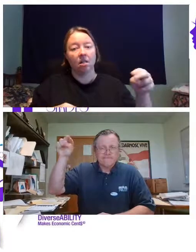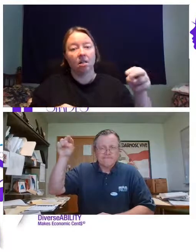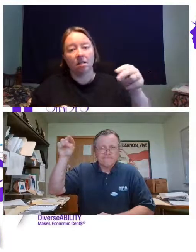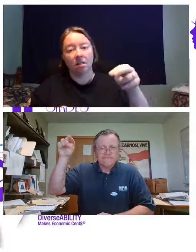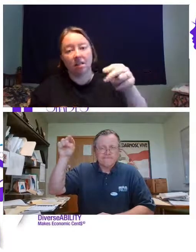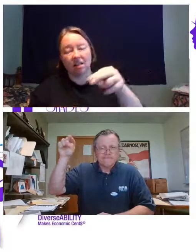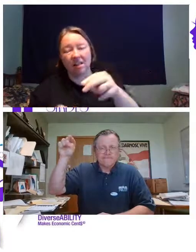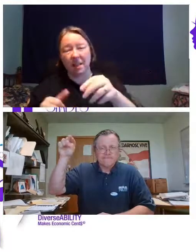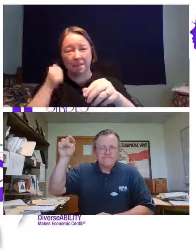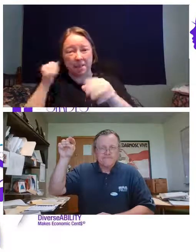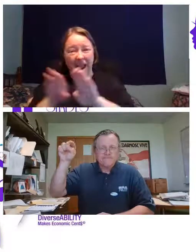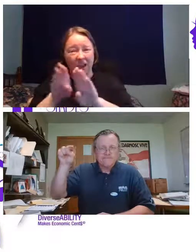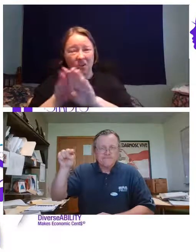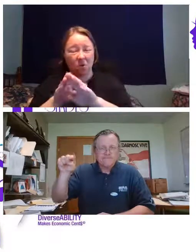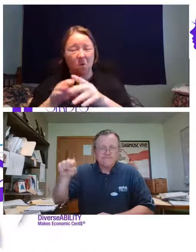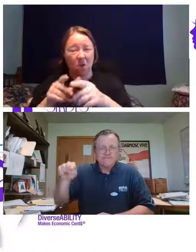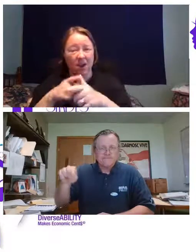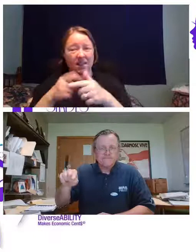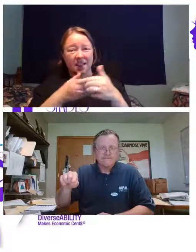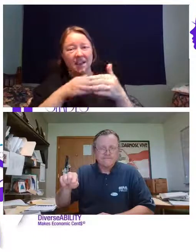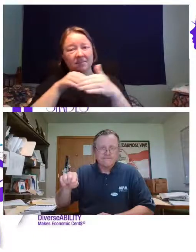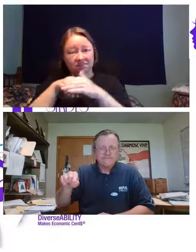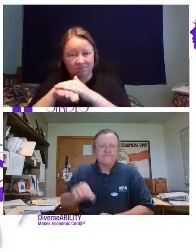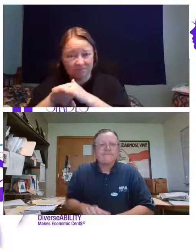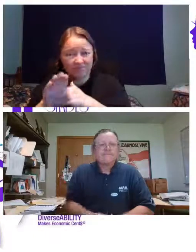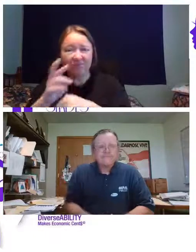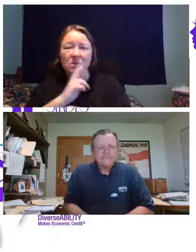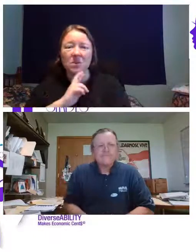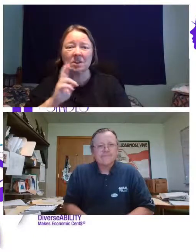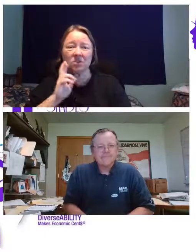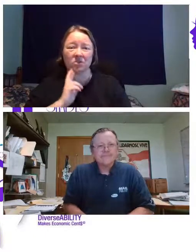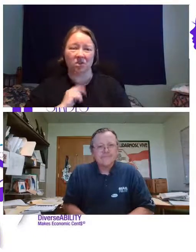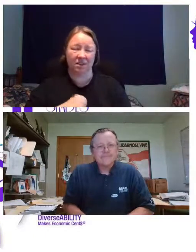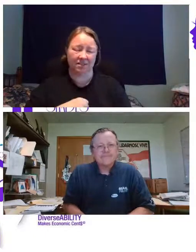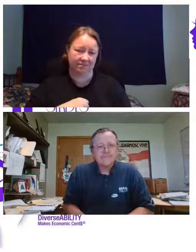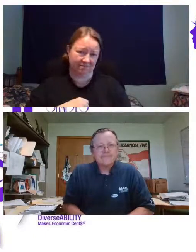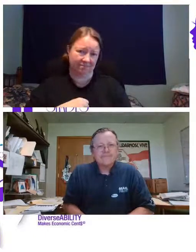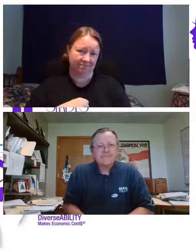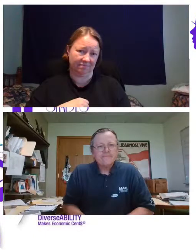back door that takes you into the restaurant.